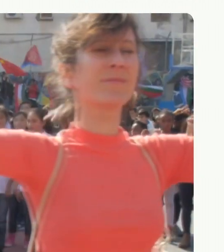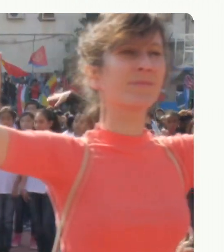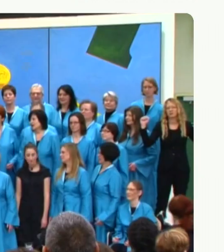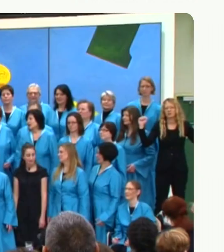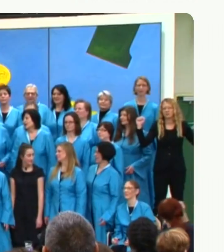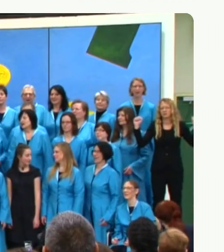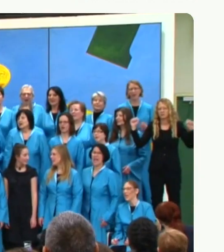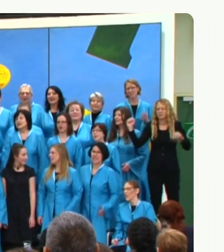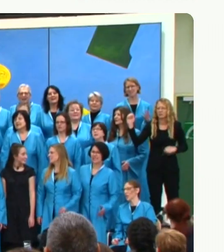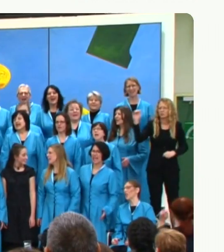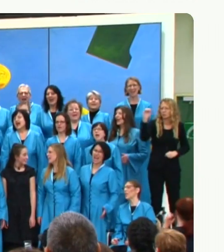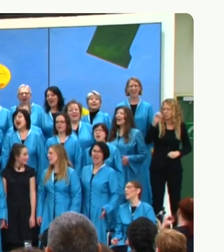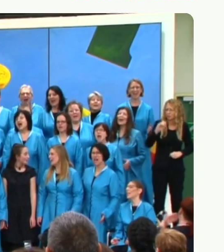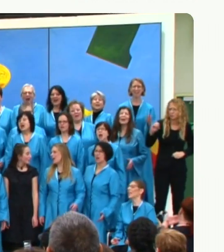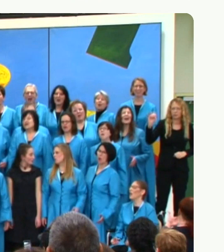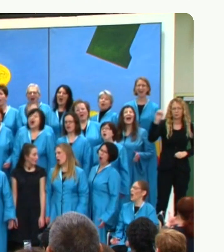Zero